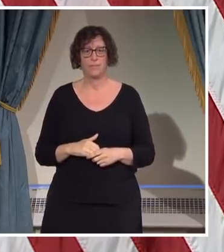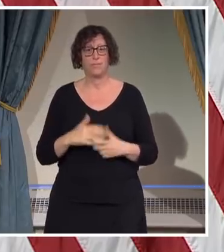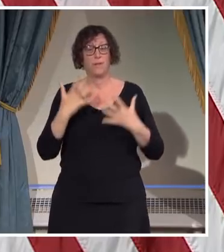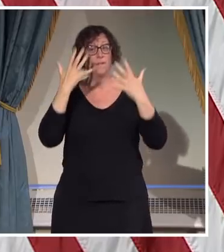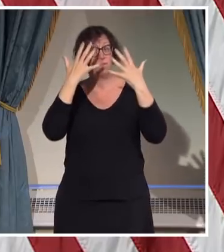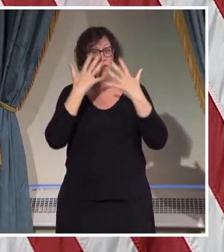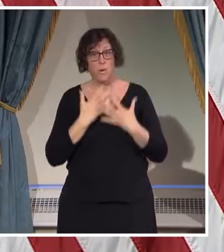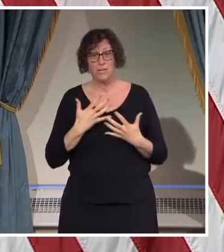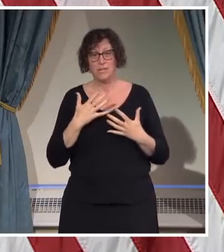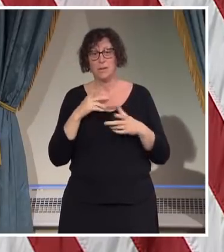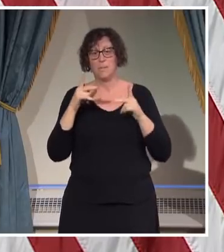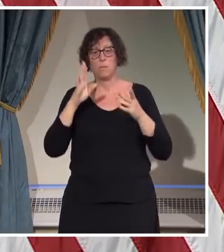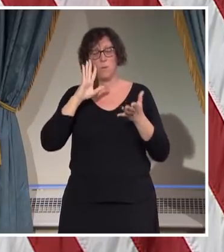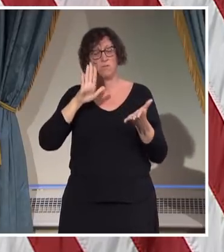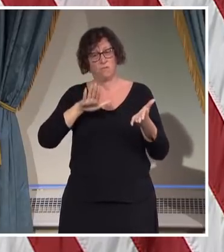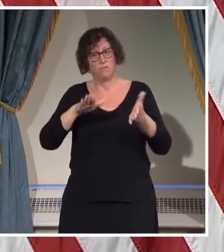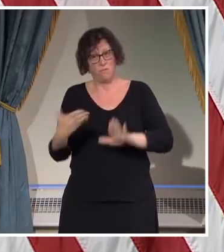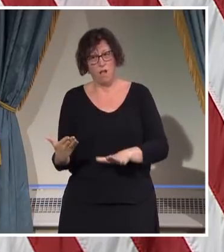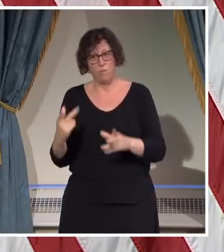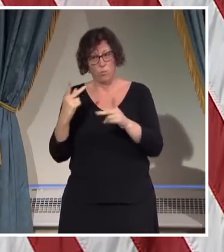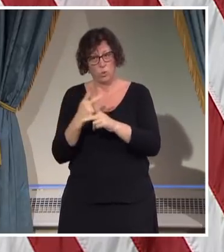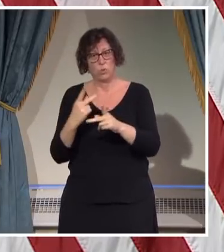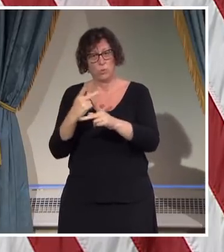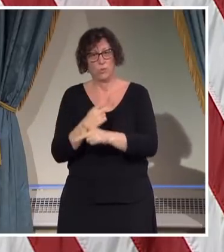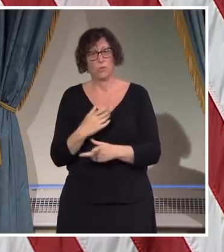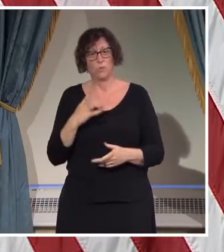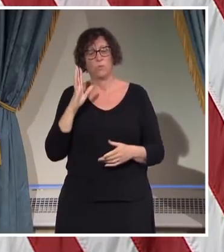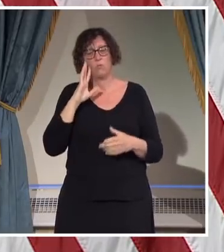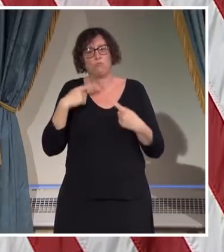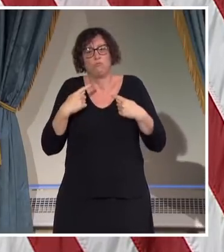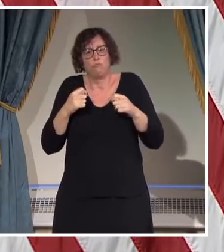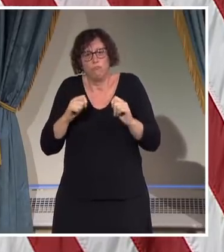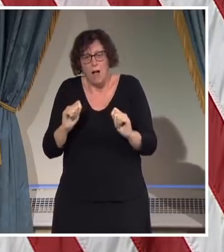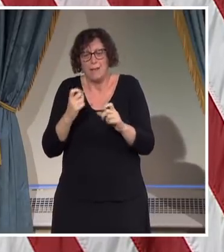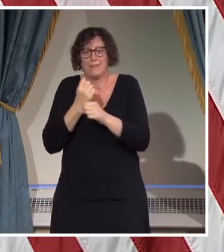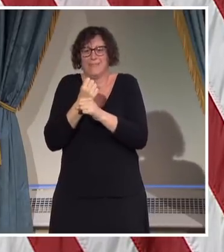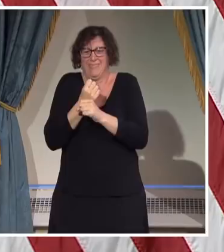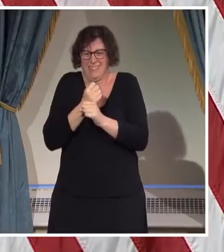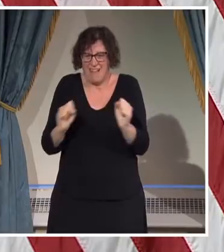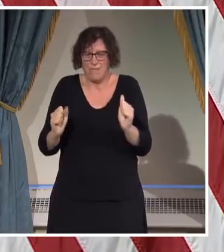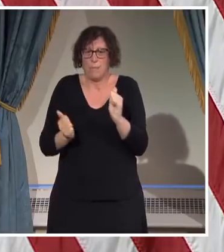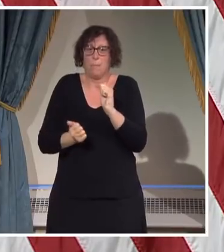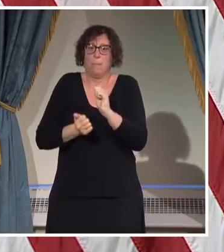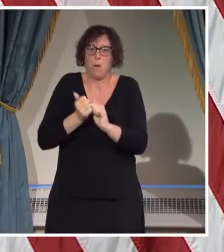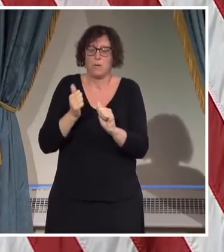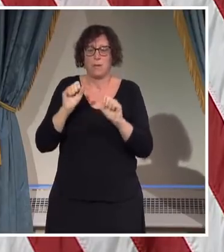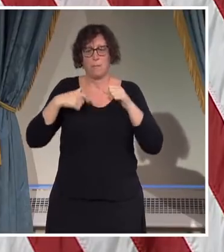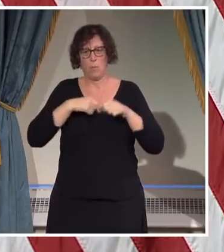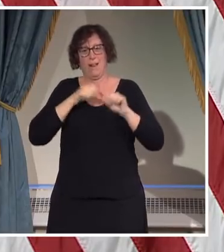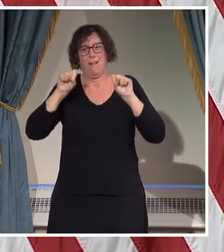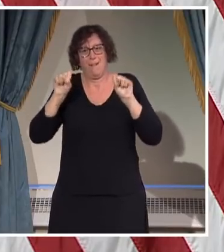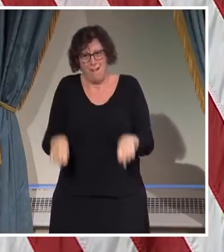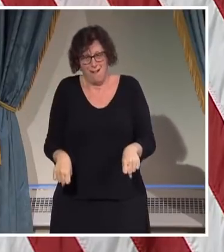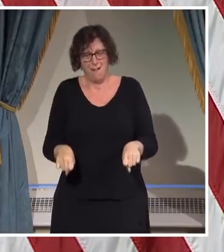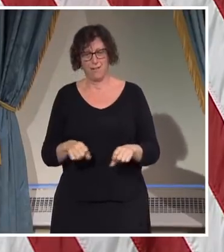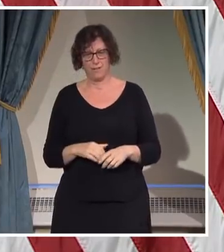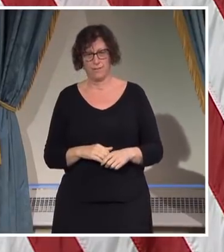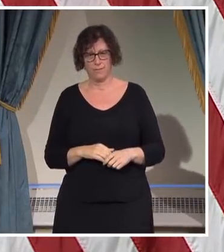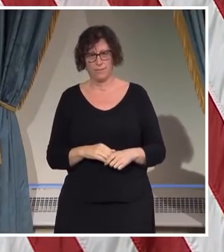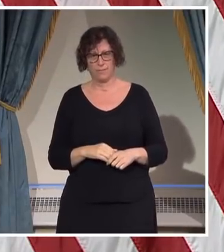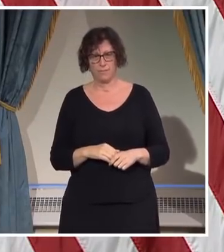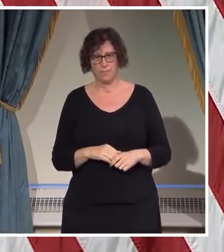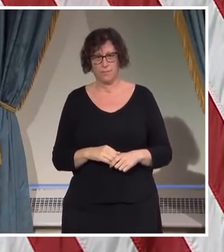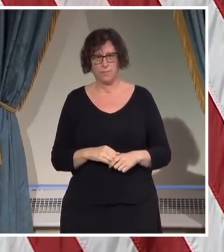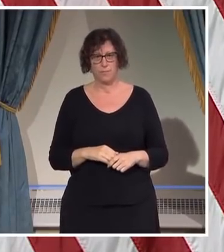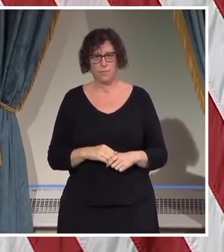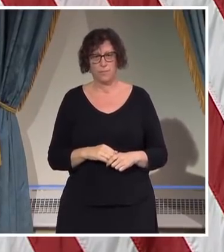No one's trying to, Bobby, no one is trying to downplay. It's going to be very, very painful. But let's acknowledge it's